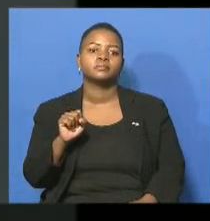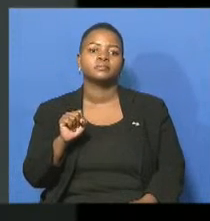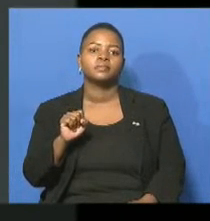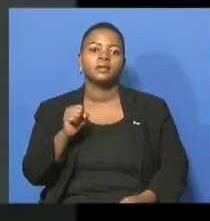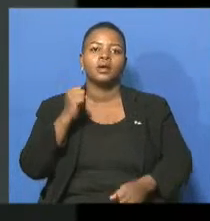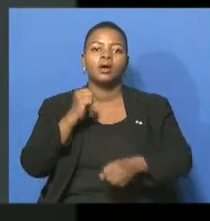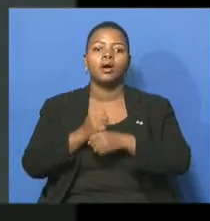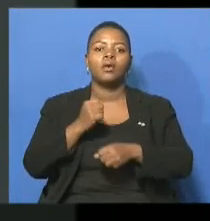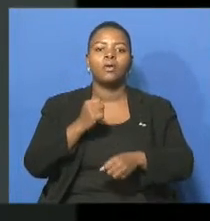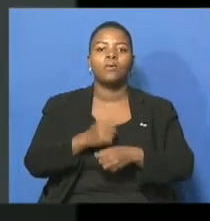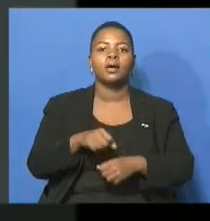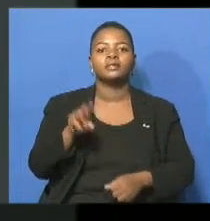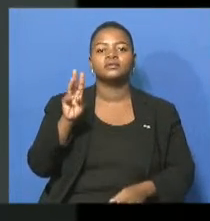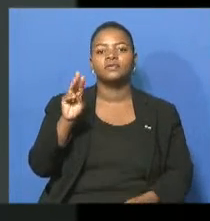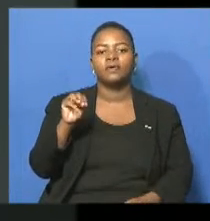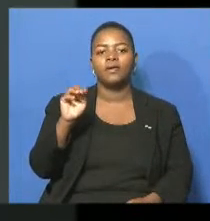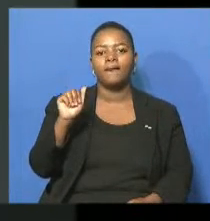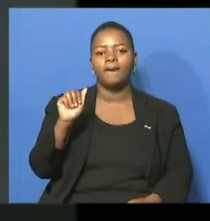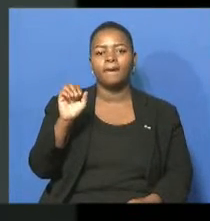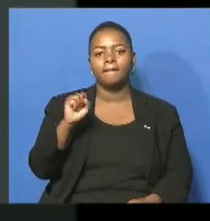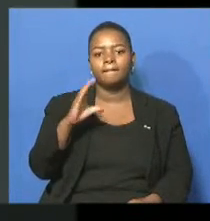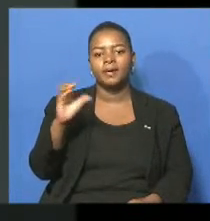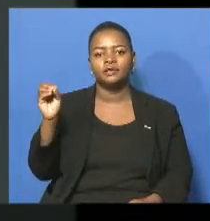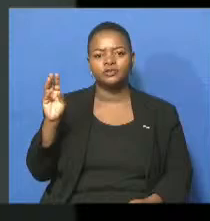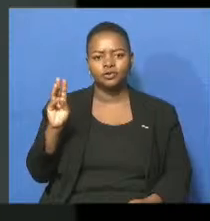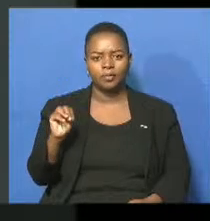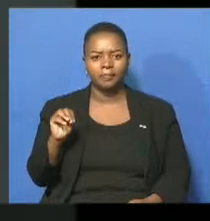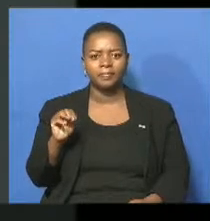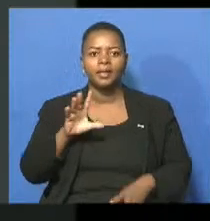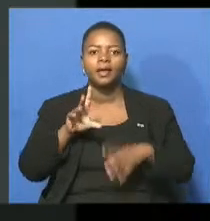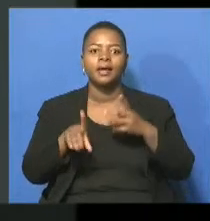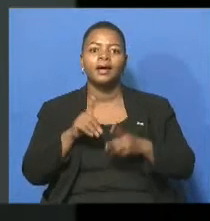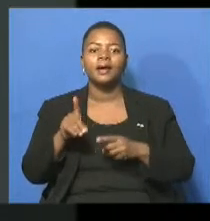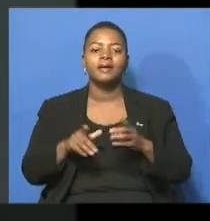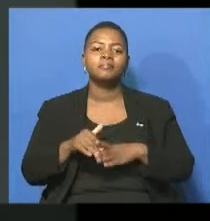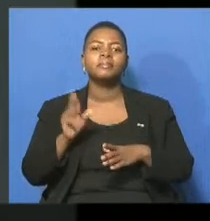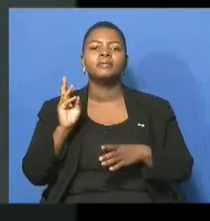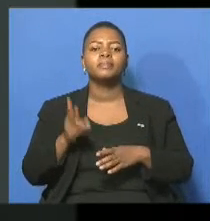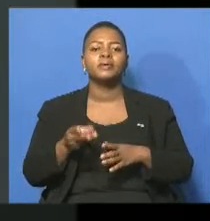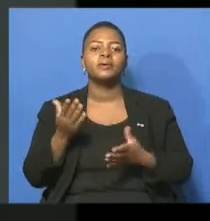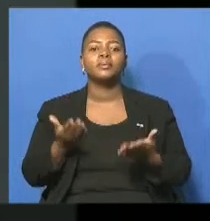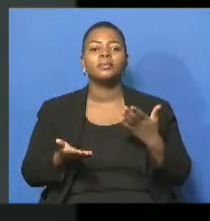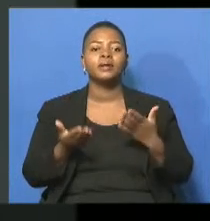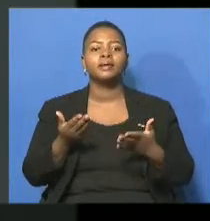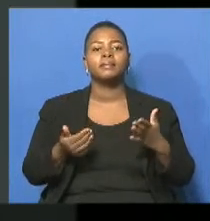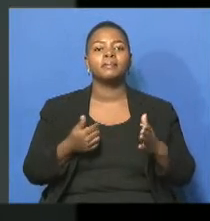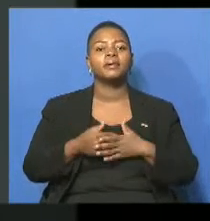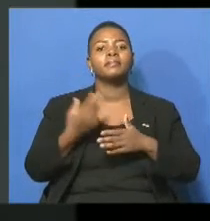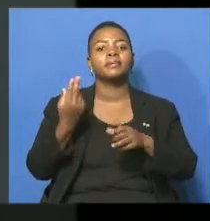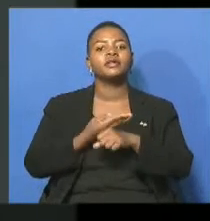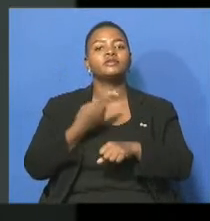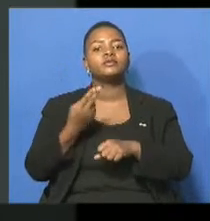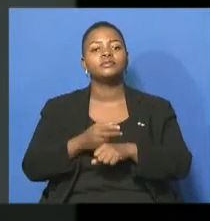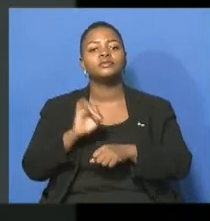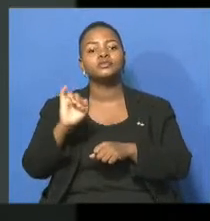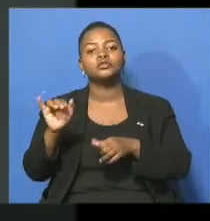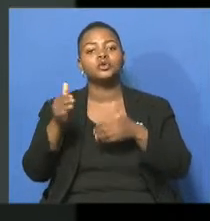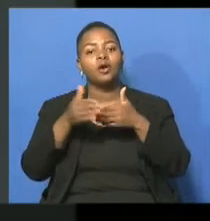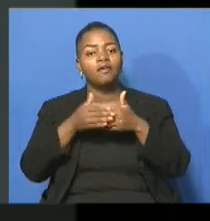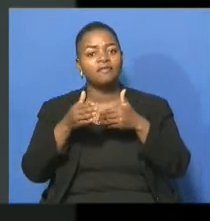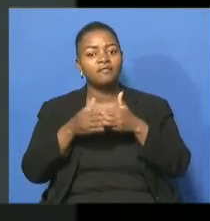works for Masscom. And people will go to the extent of using their contacts